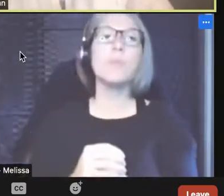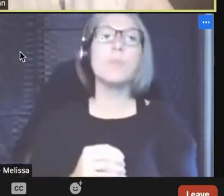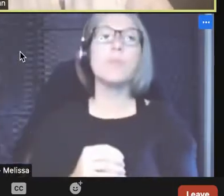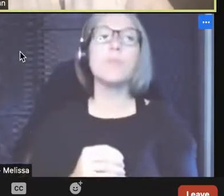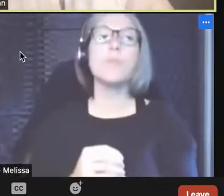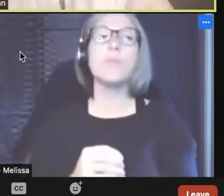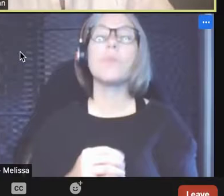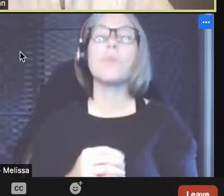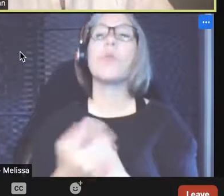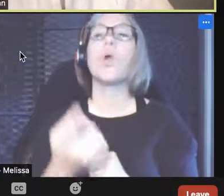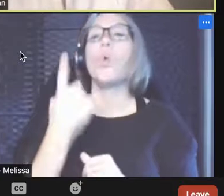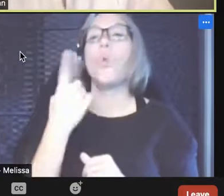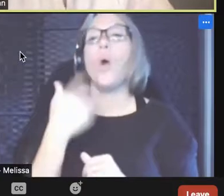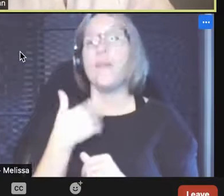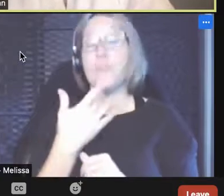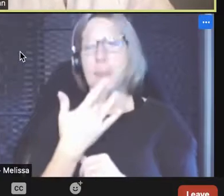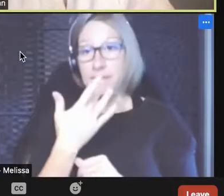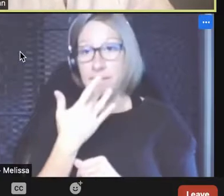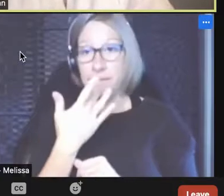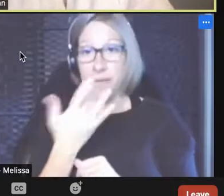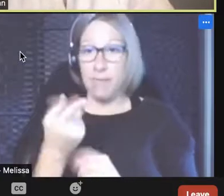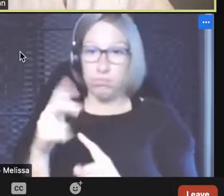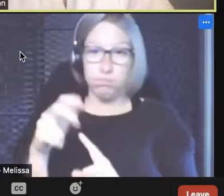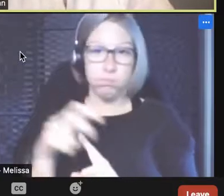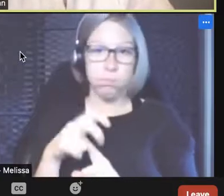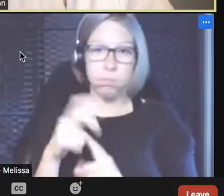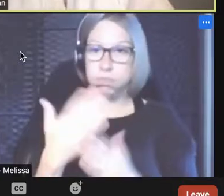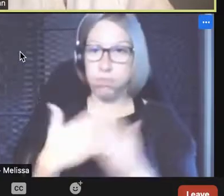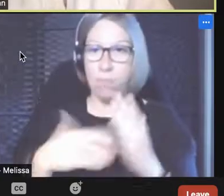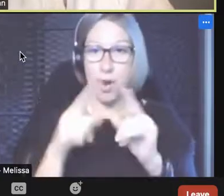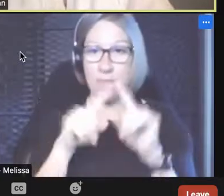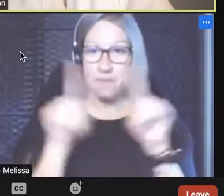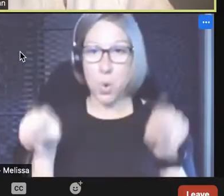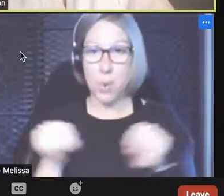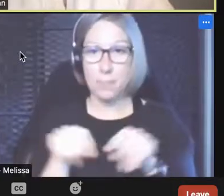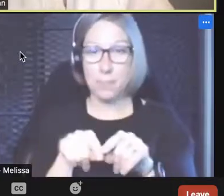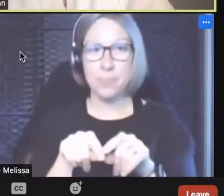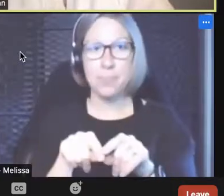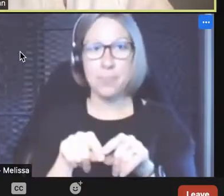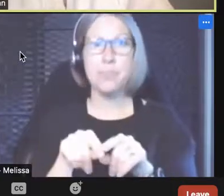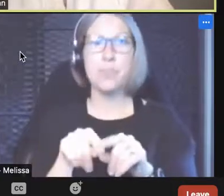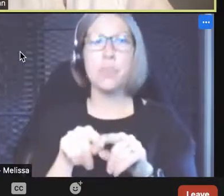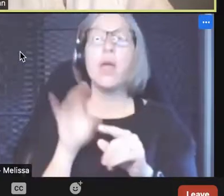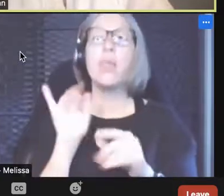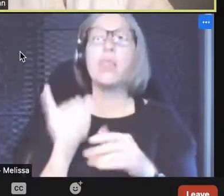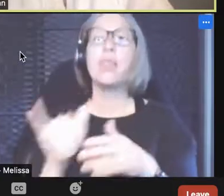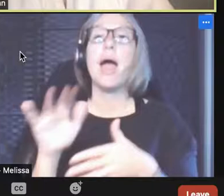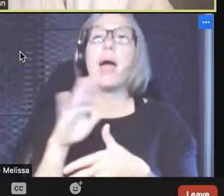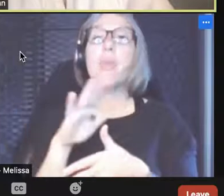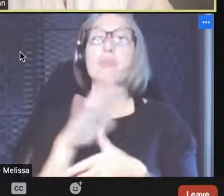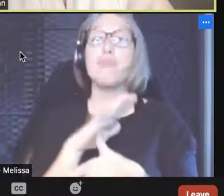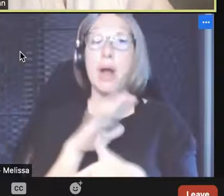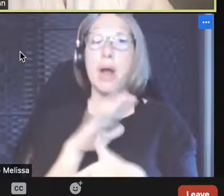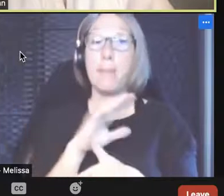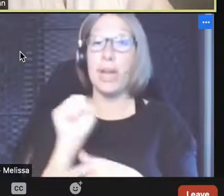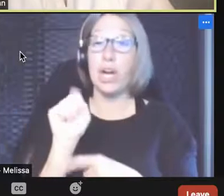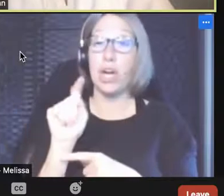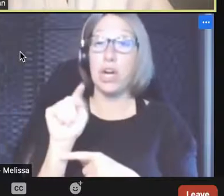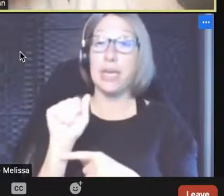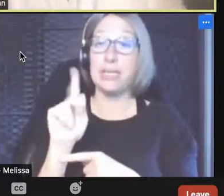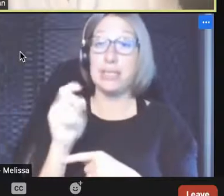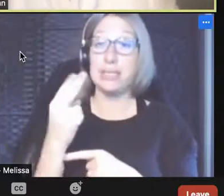One of my favorite things of this whole form is to look at the primary stakeholder long-term learning media